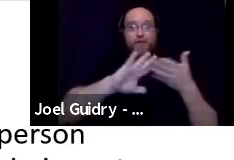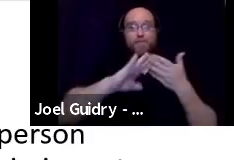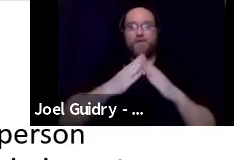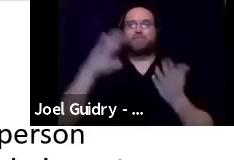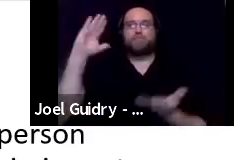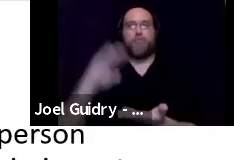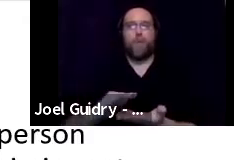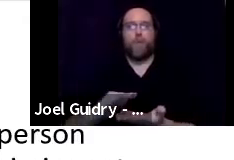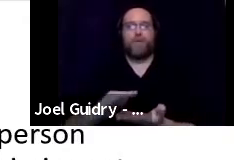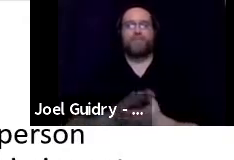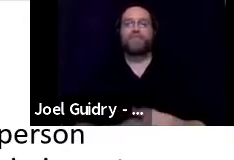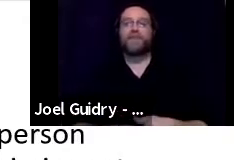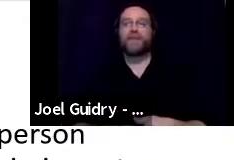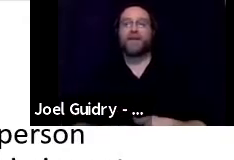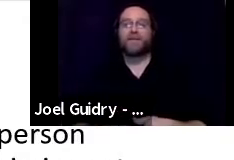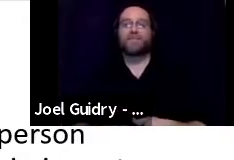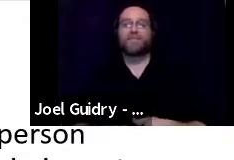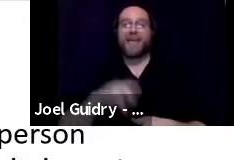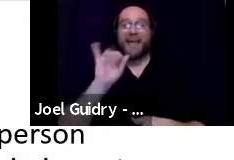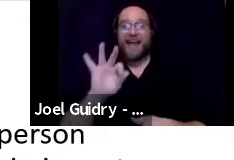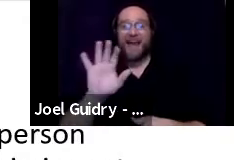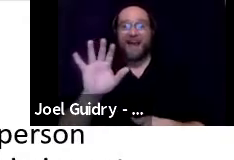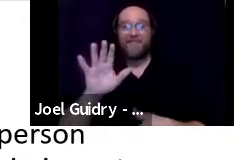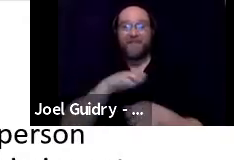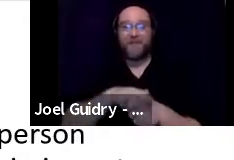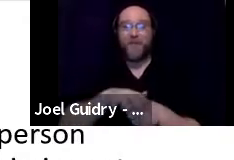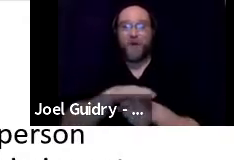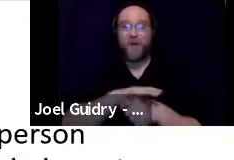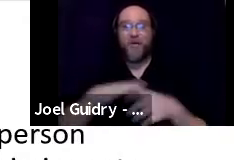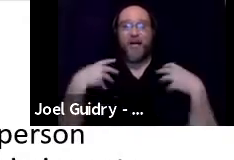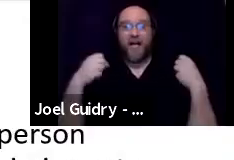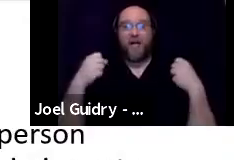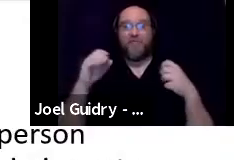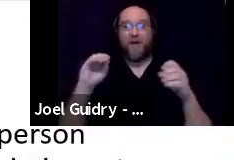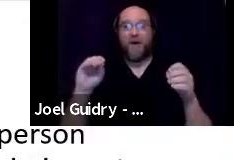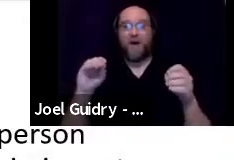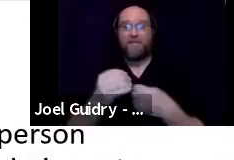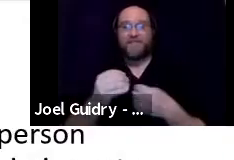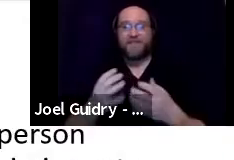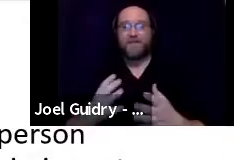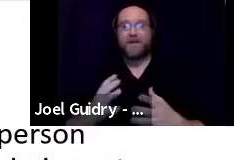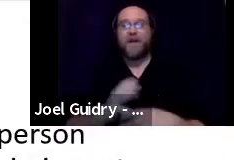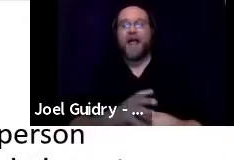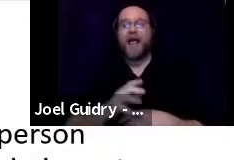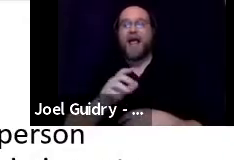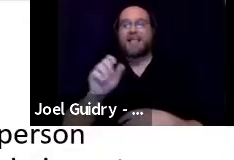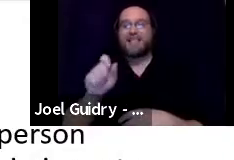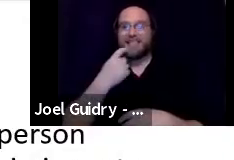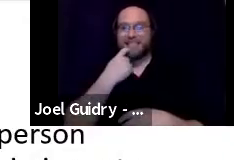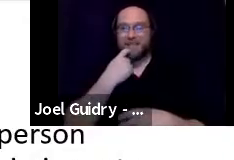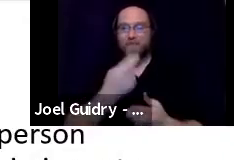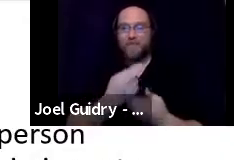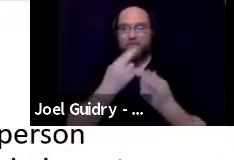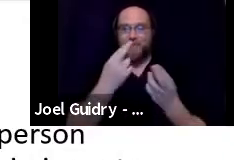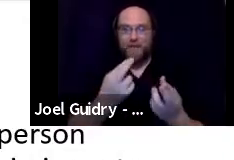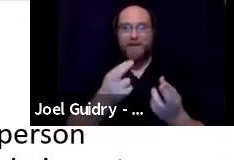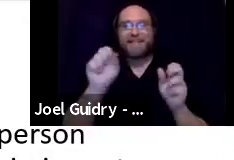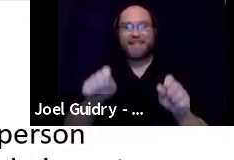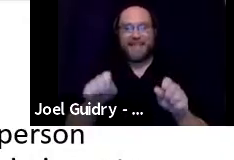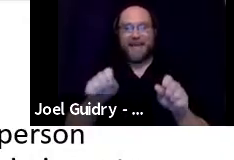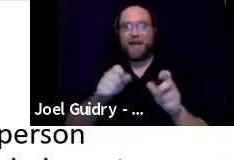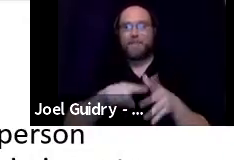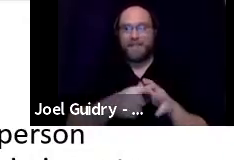If your local health officer issues a statement that in-person instruction can begin, a local school board must